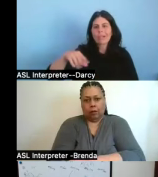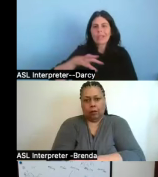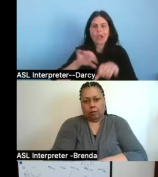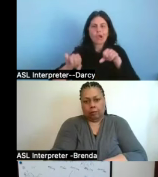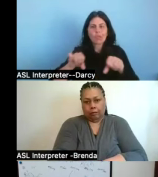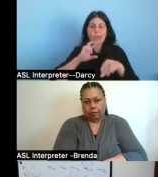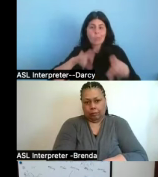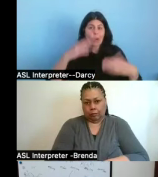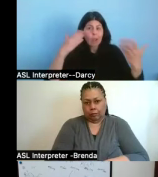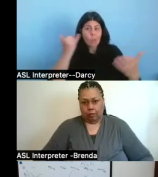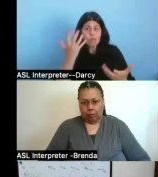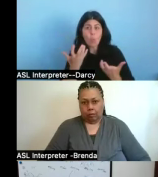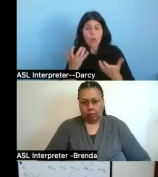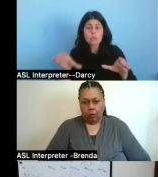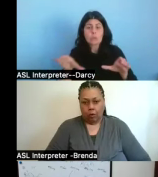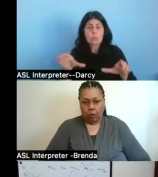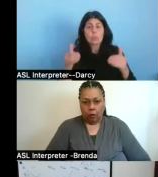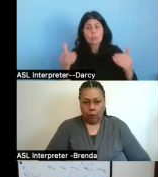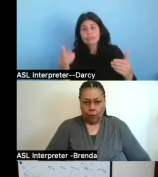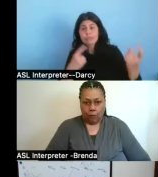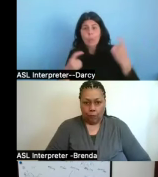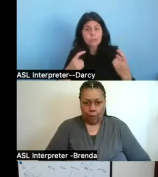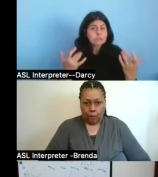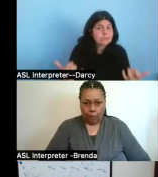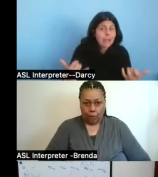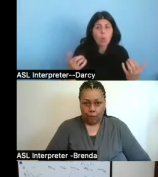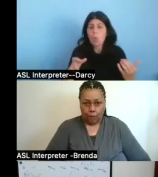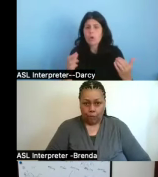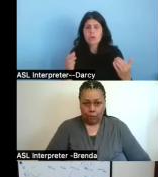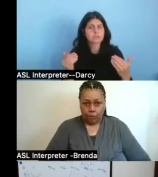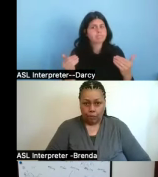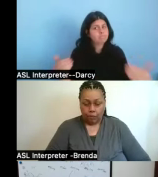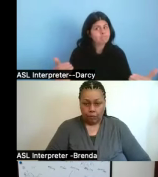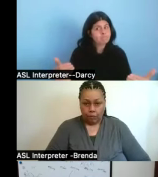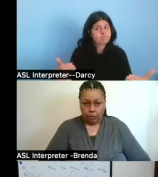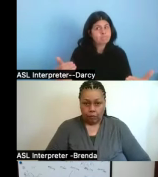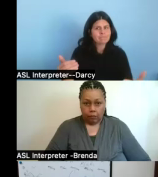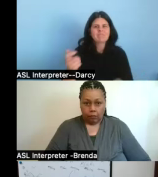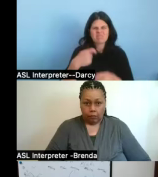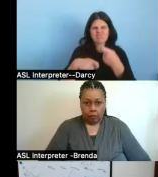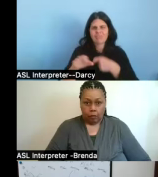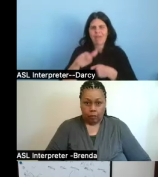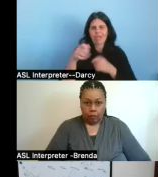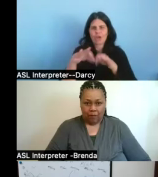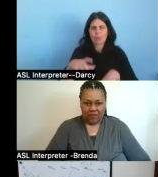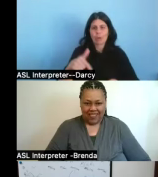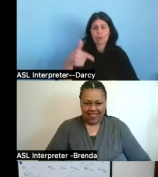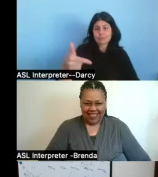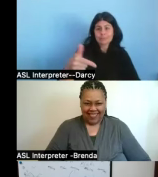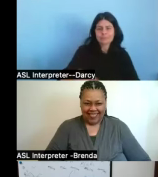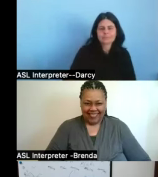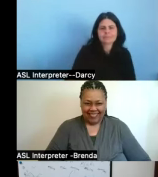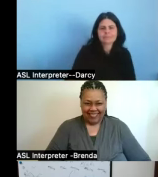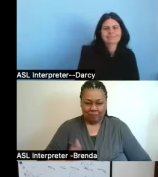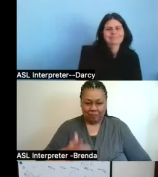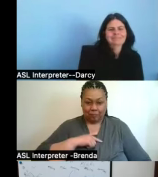I don't know if you want to do questions on this right now or move on. Did I miss it? Did you mention the event